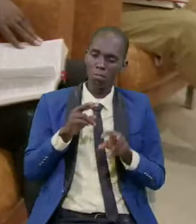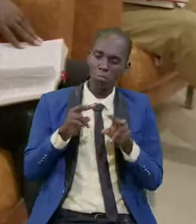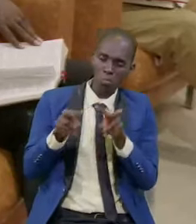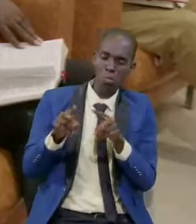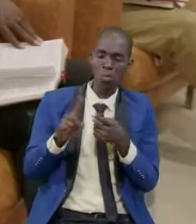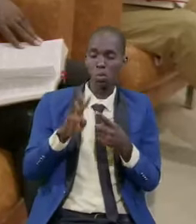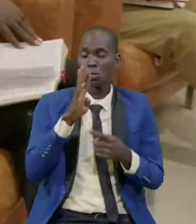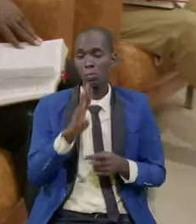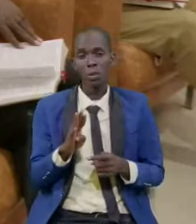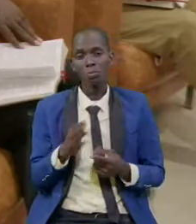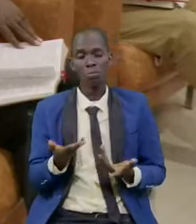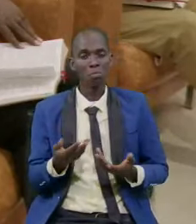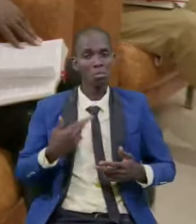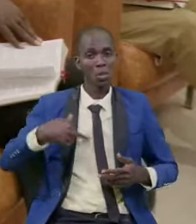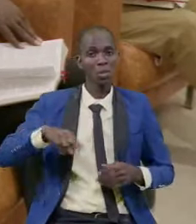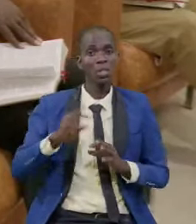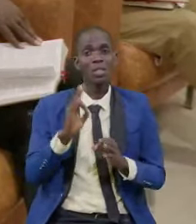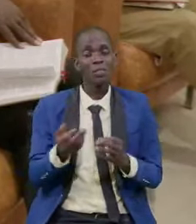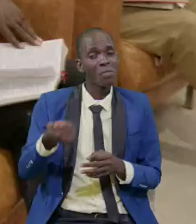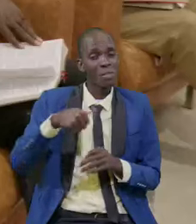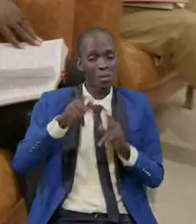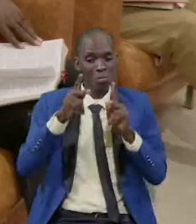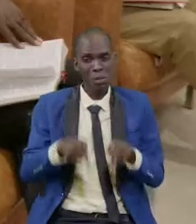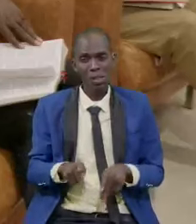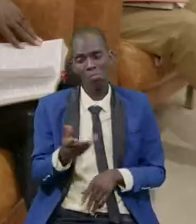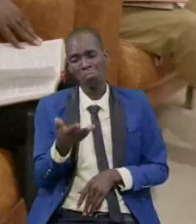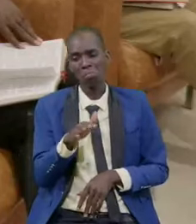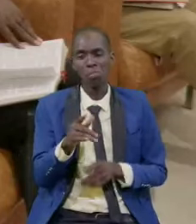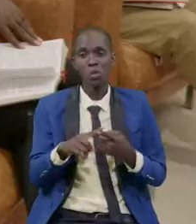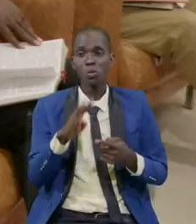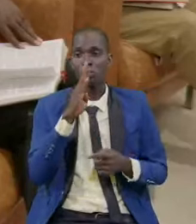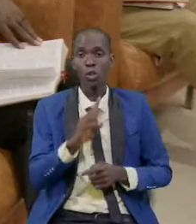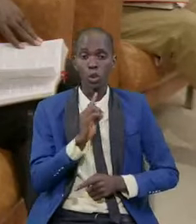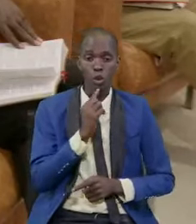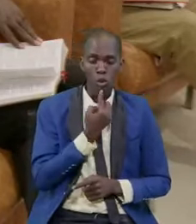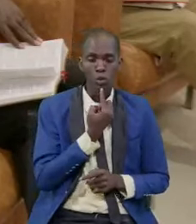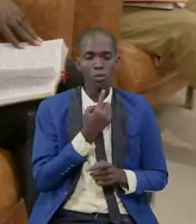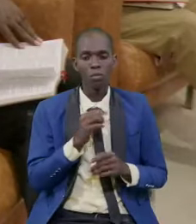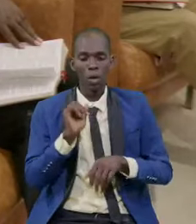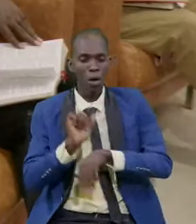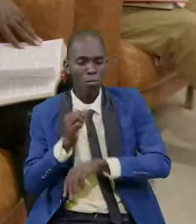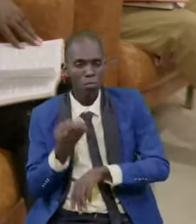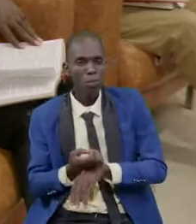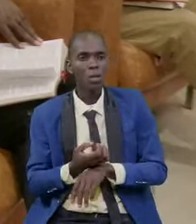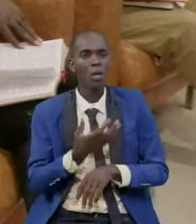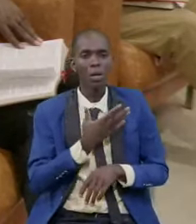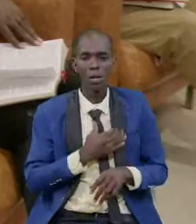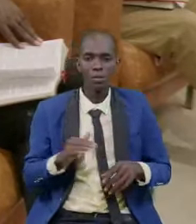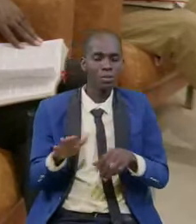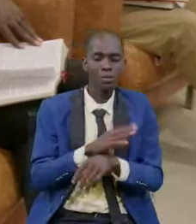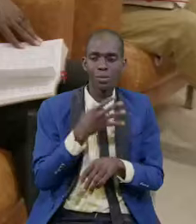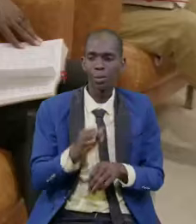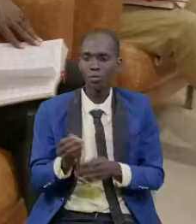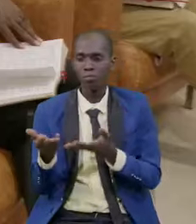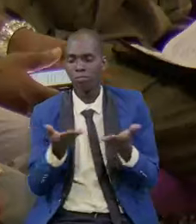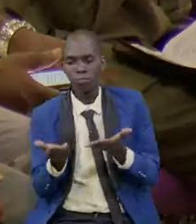religious, if any person among you seem to be zealous, fervent, fanatical, if any